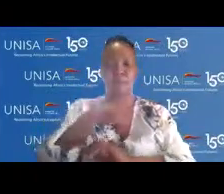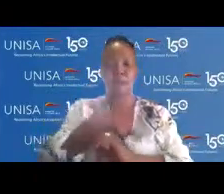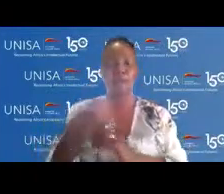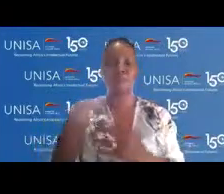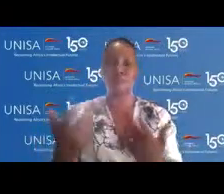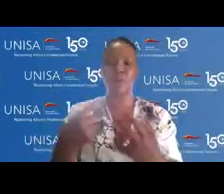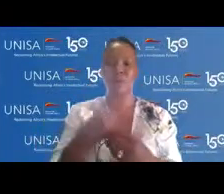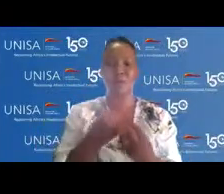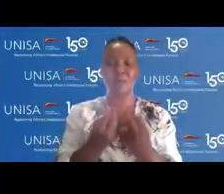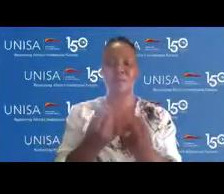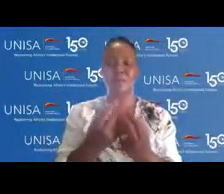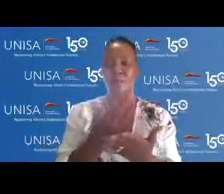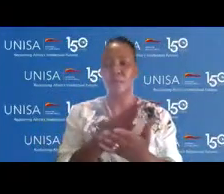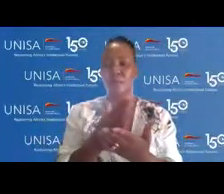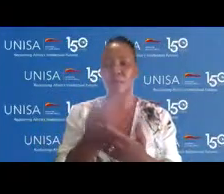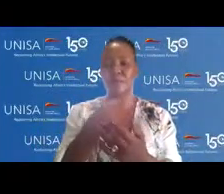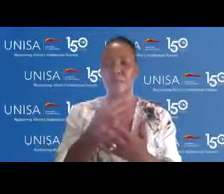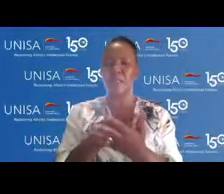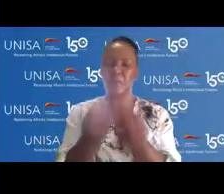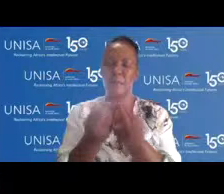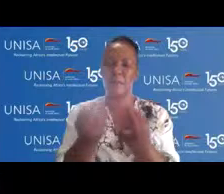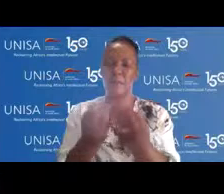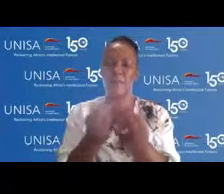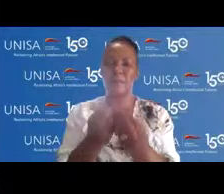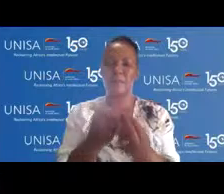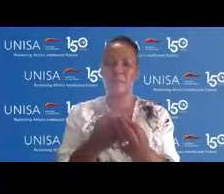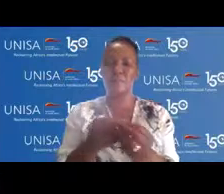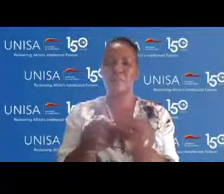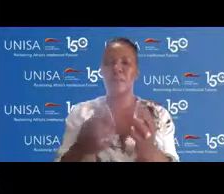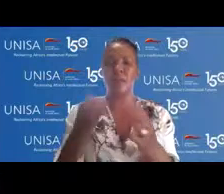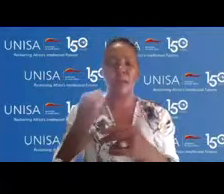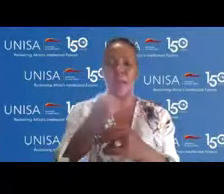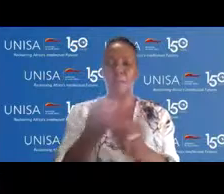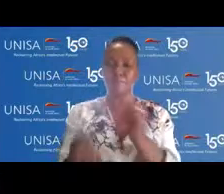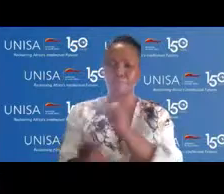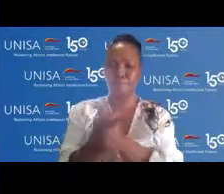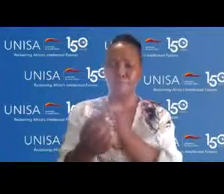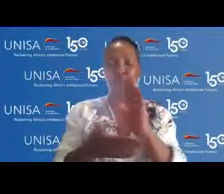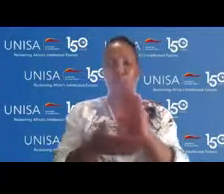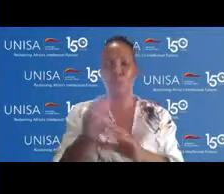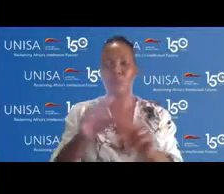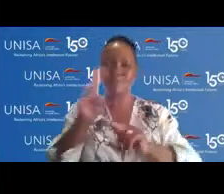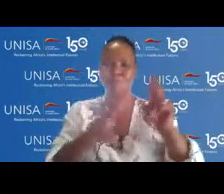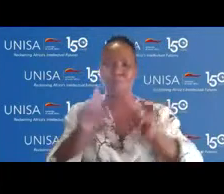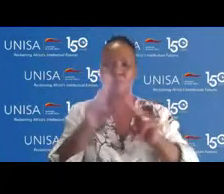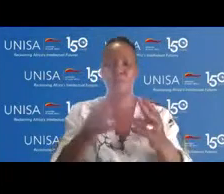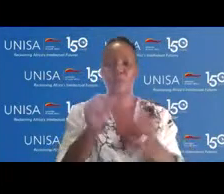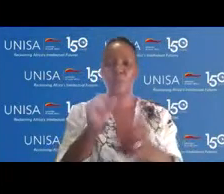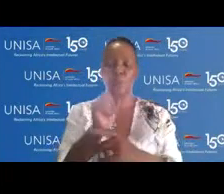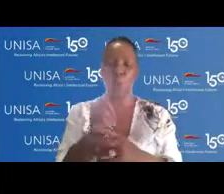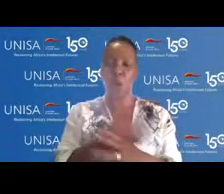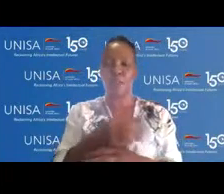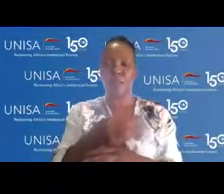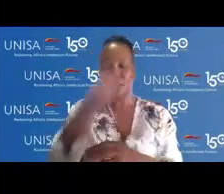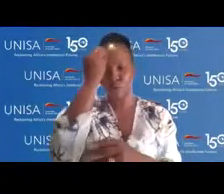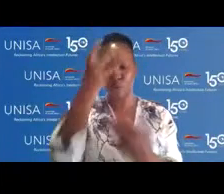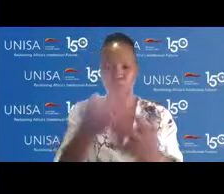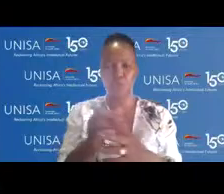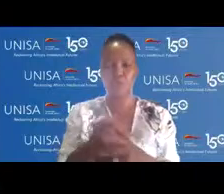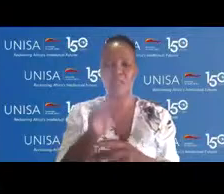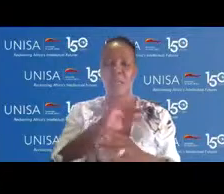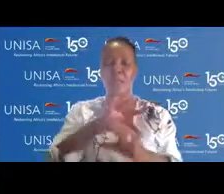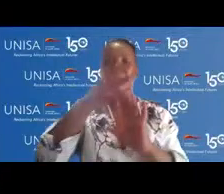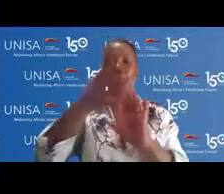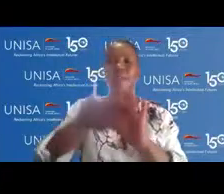or something cool's happening, go and check the news as well, because anything that's official will be there.